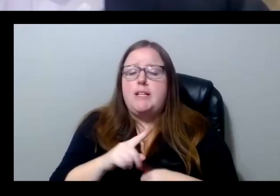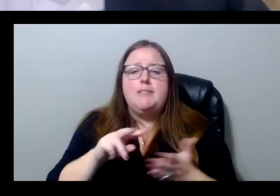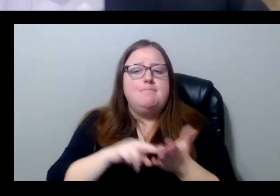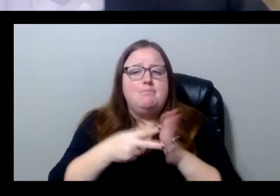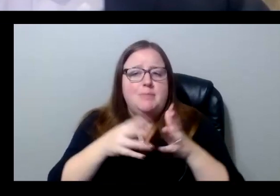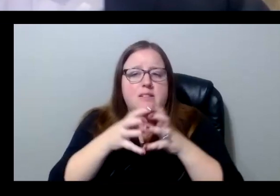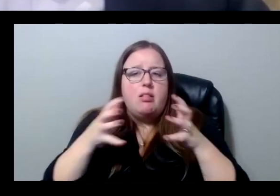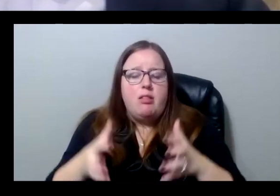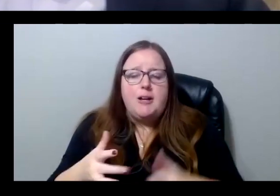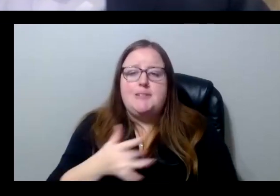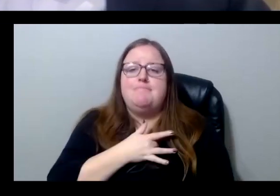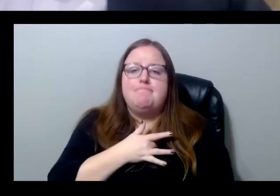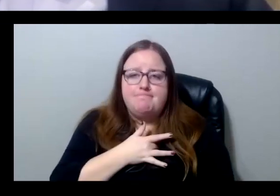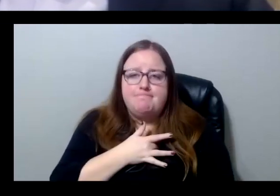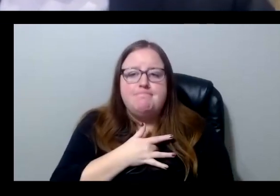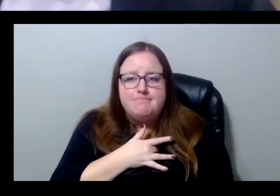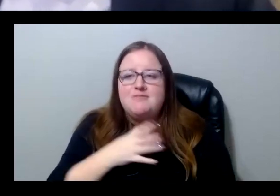book?